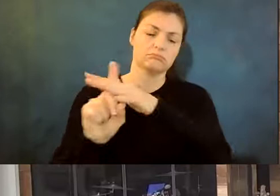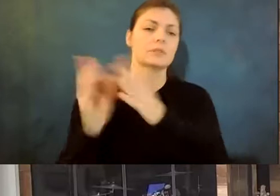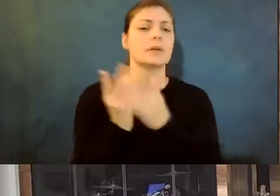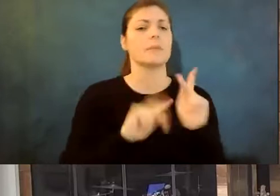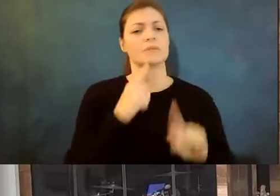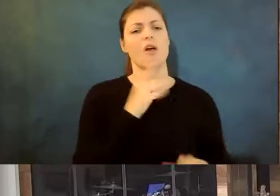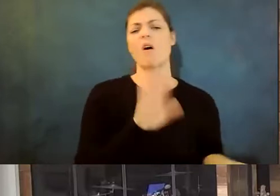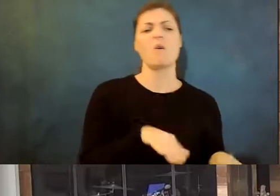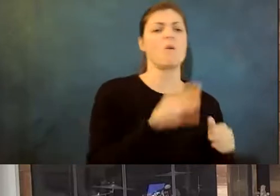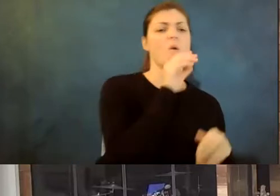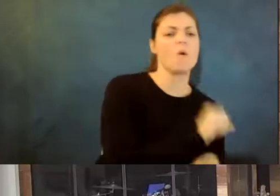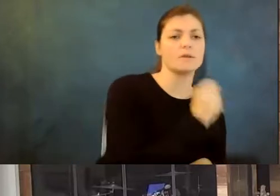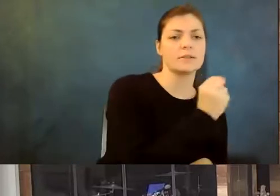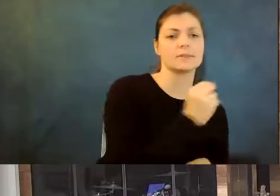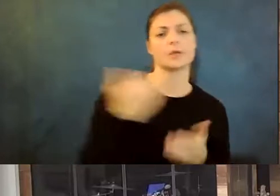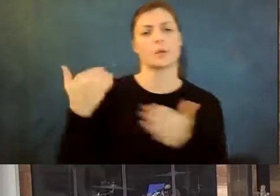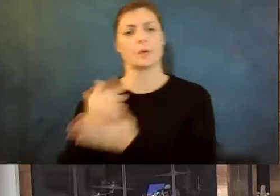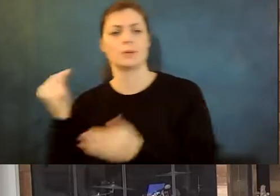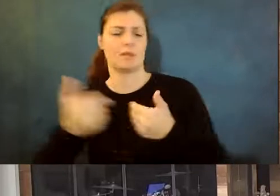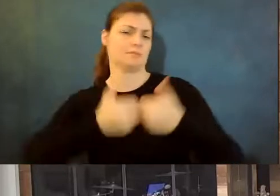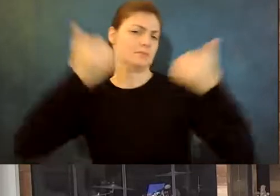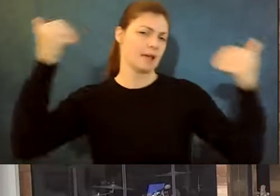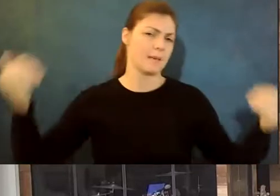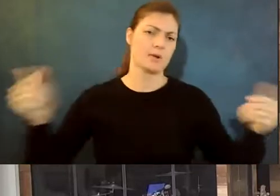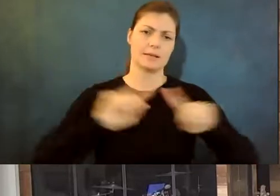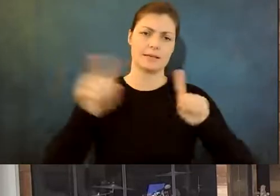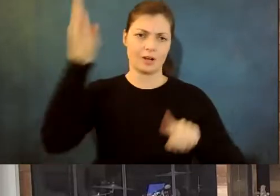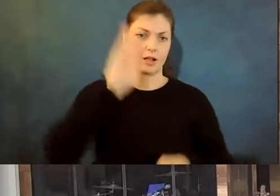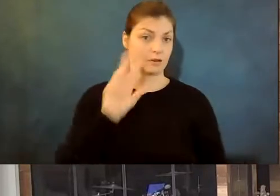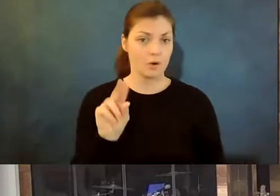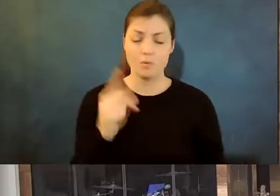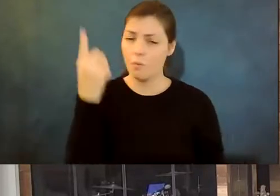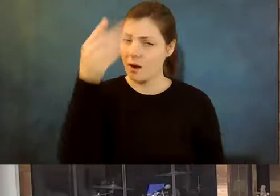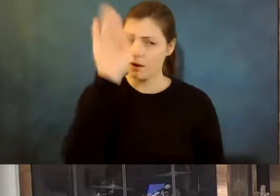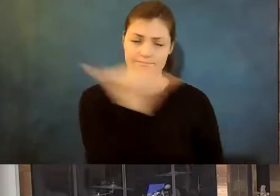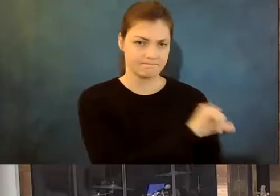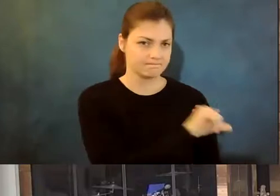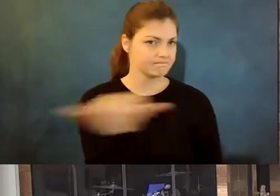Testament and the New Testament, the God of the Old Testament and the God of the New Testament. There's one God and there's one scripture.